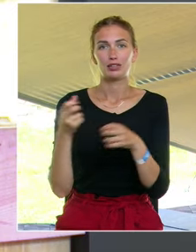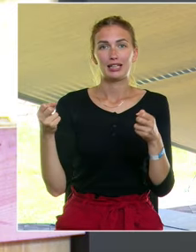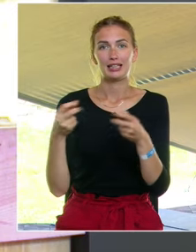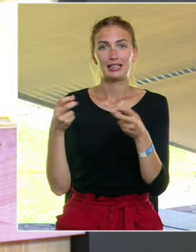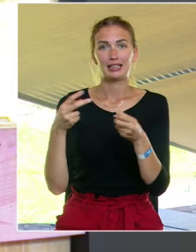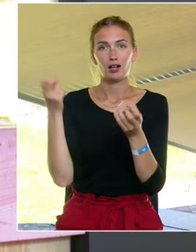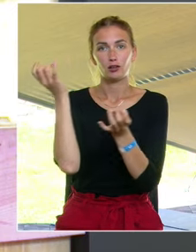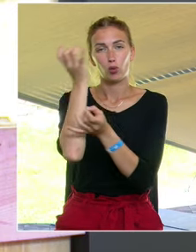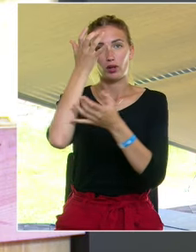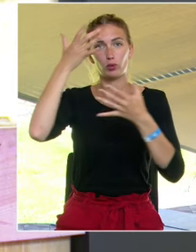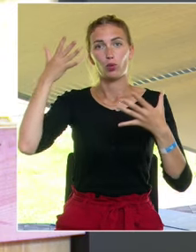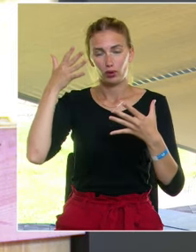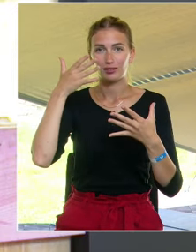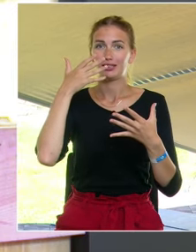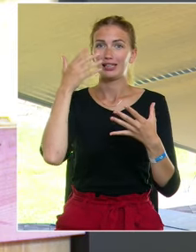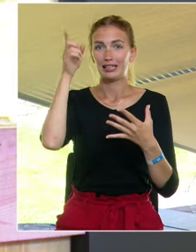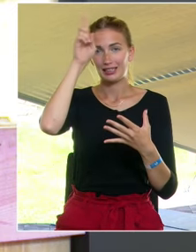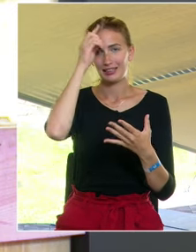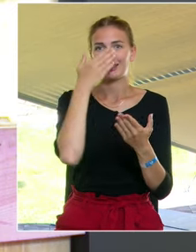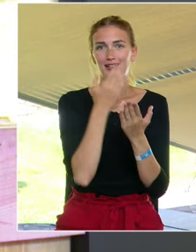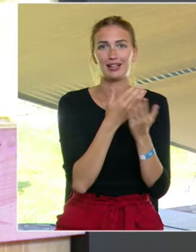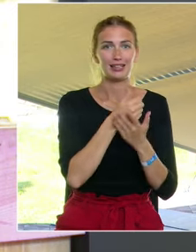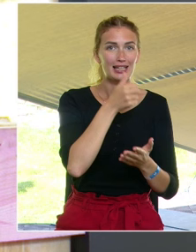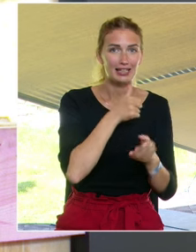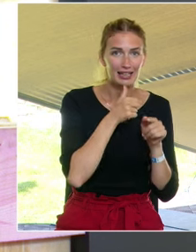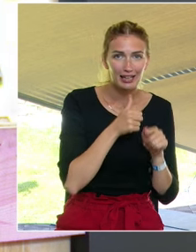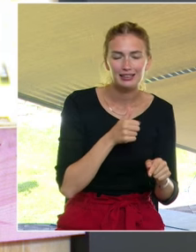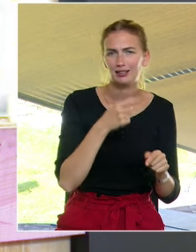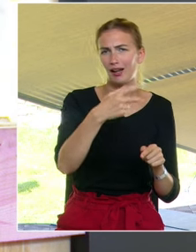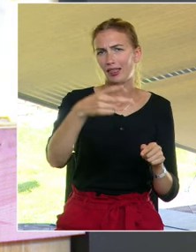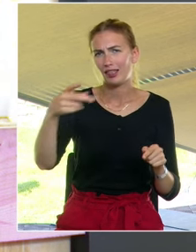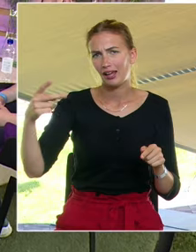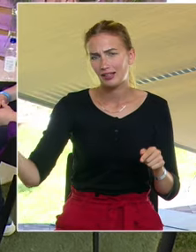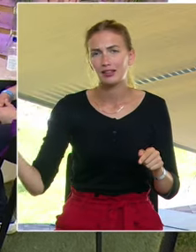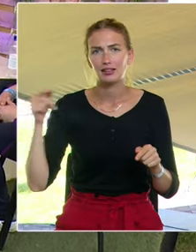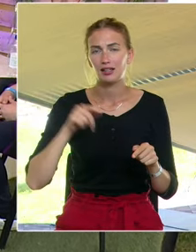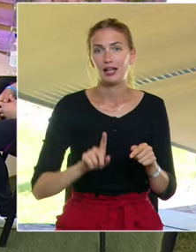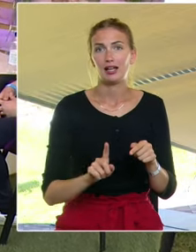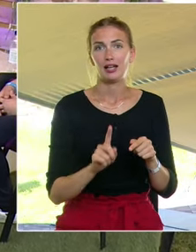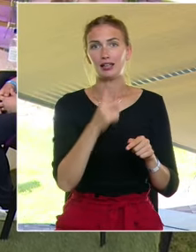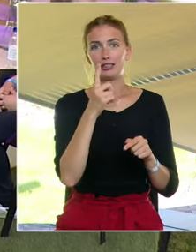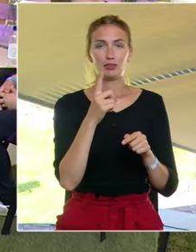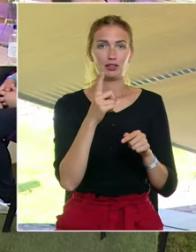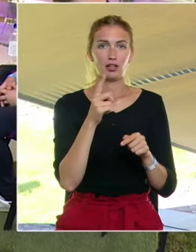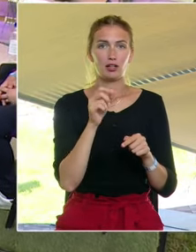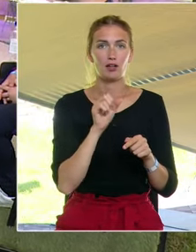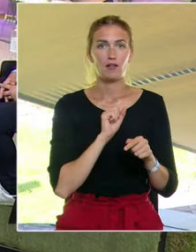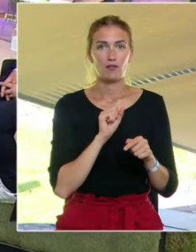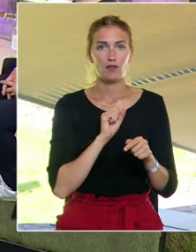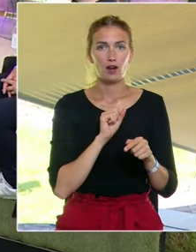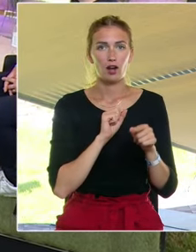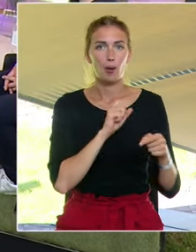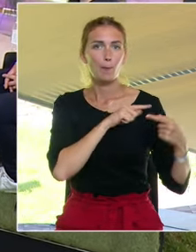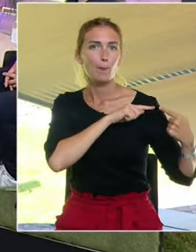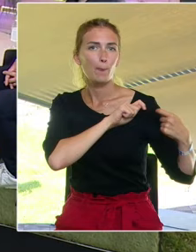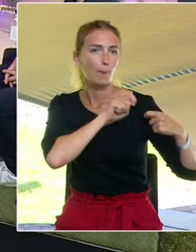initiatives, Estonia and more or less everywhere else as well, has been first taking care of digitization of heritage,